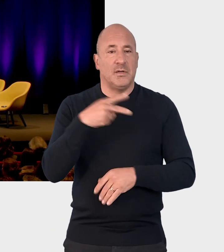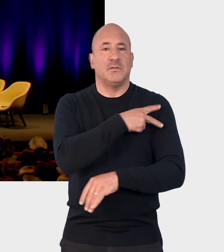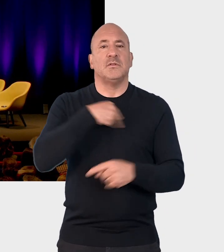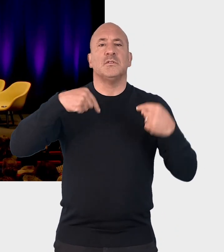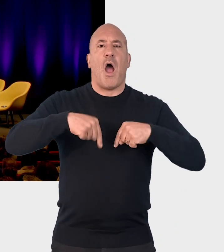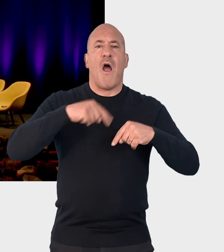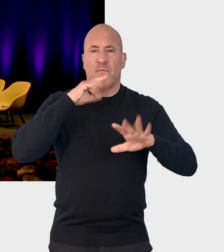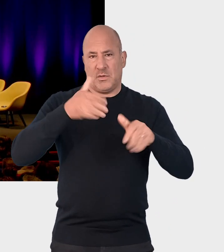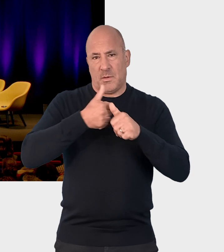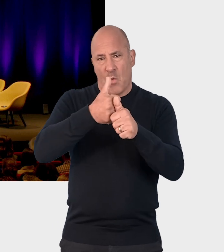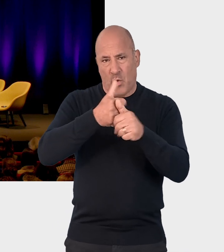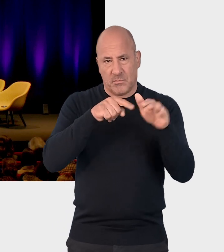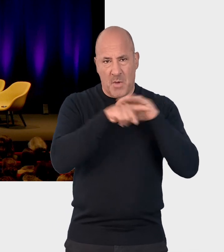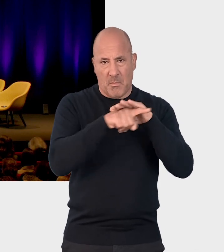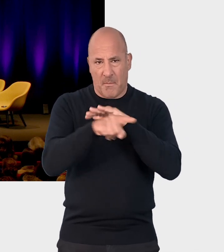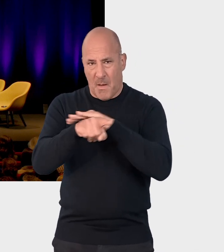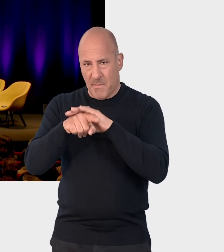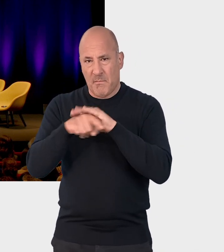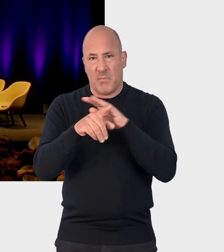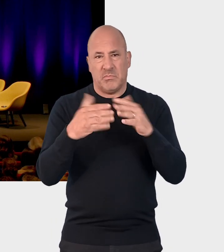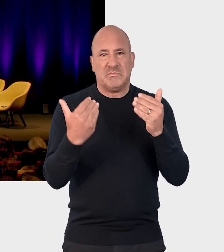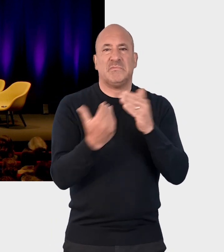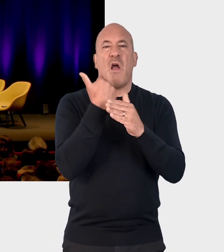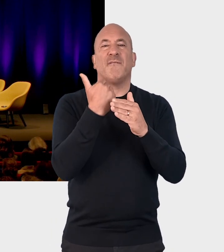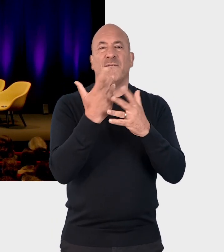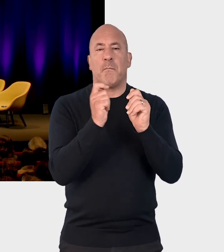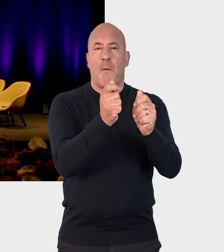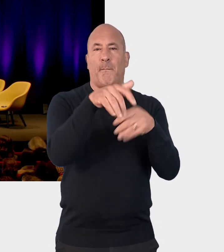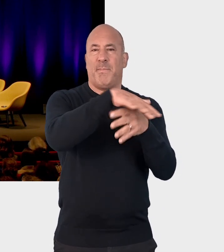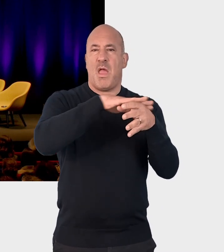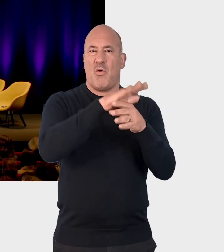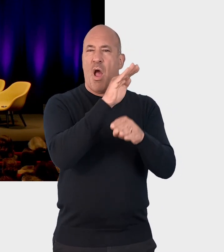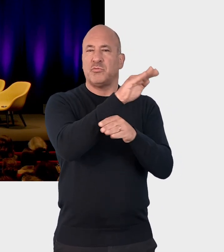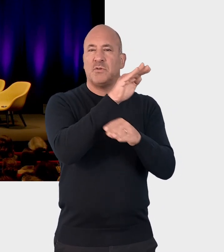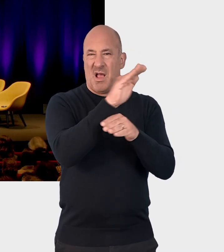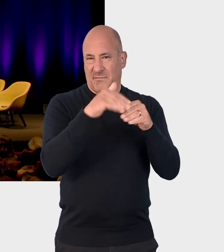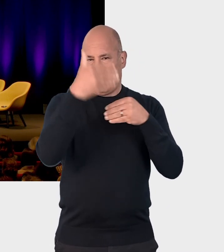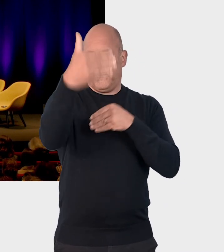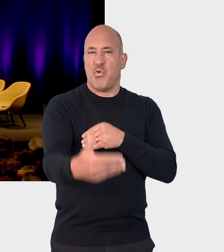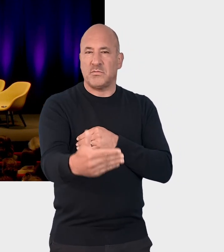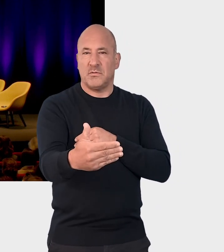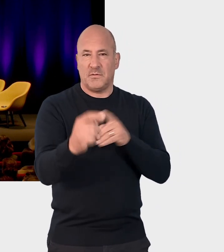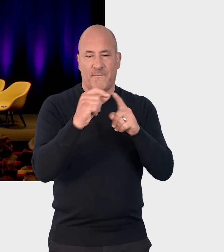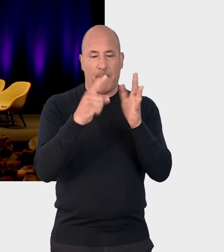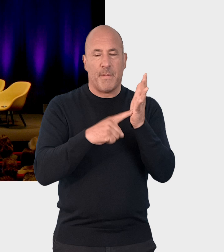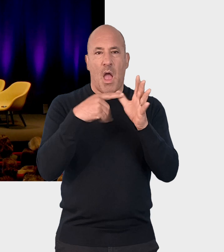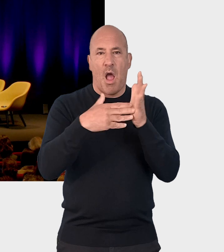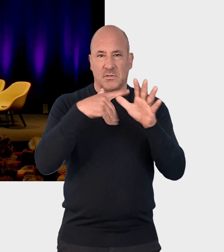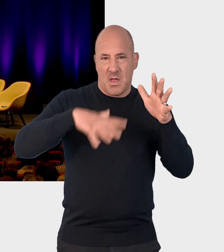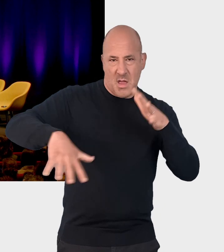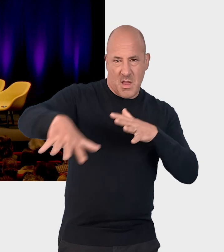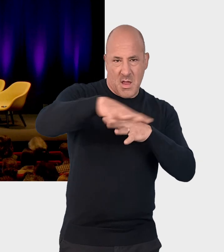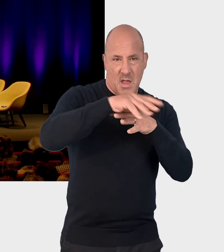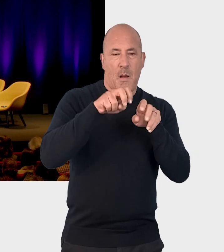fire alarm, Lowry staff will assist evacuating delegates safely to the designated evacuation points, which is outside the front